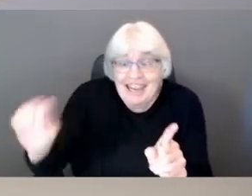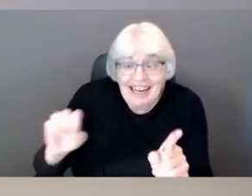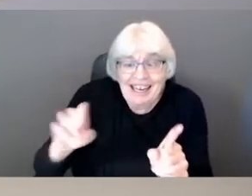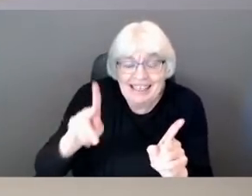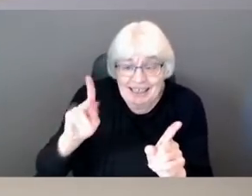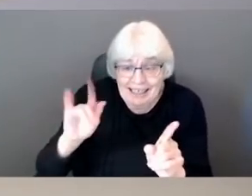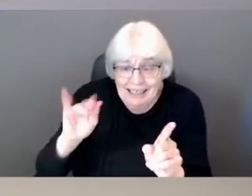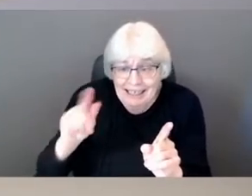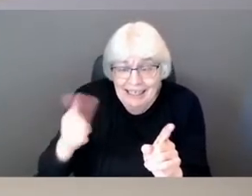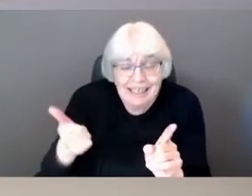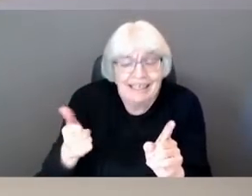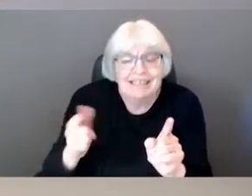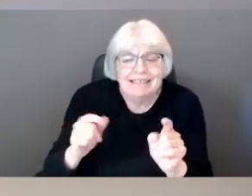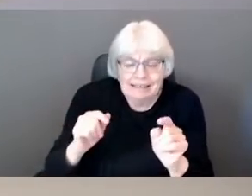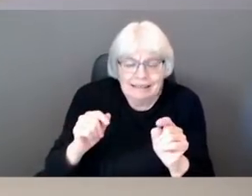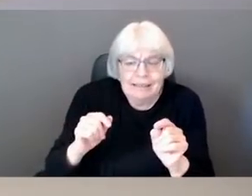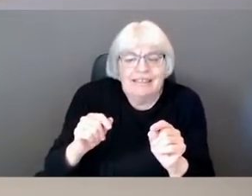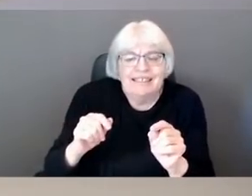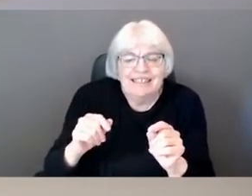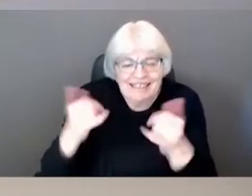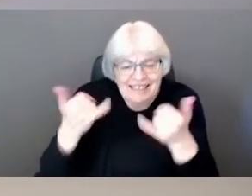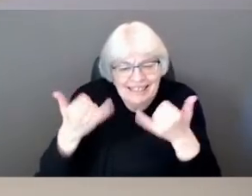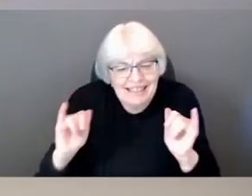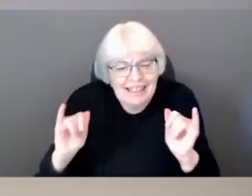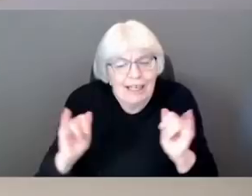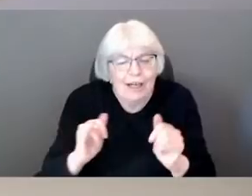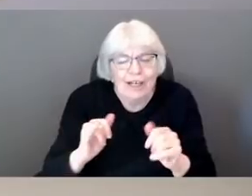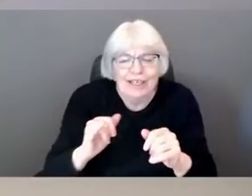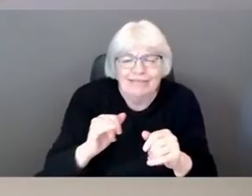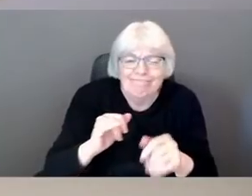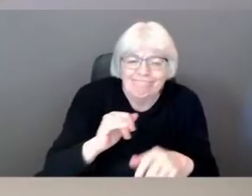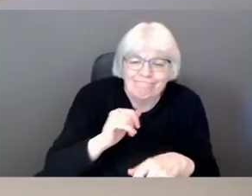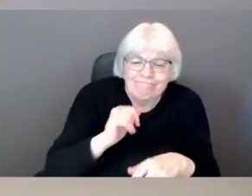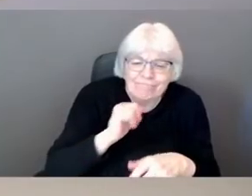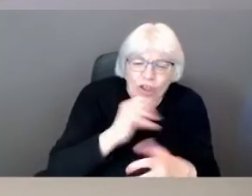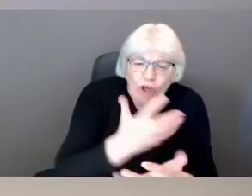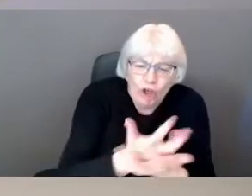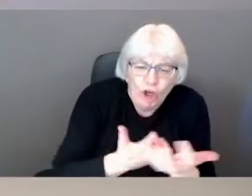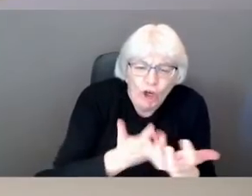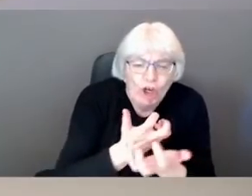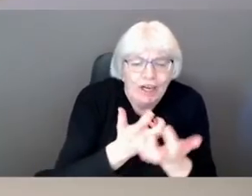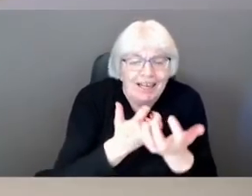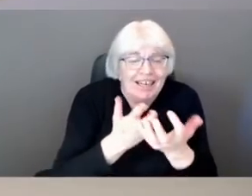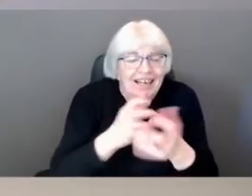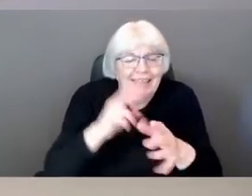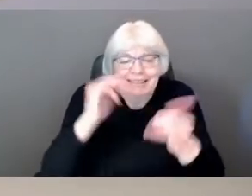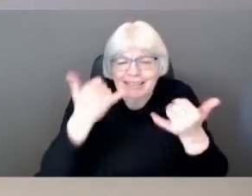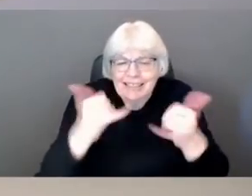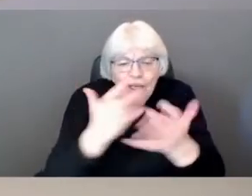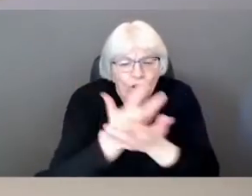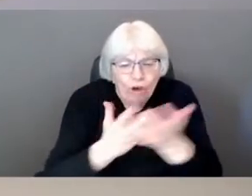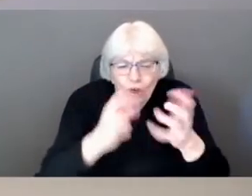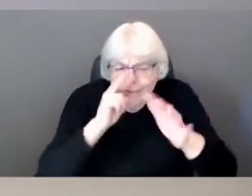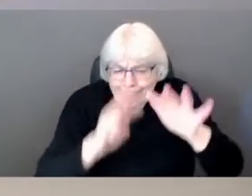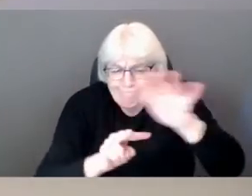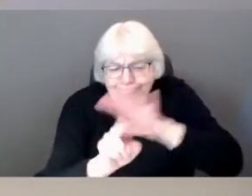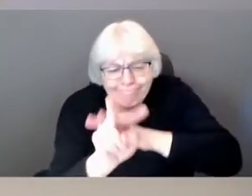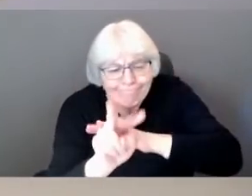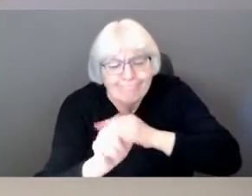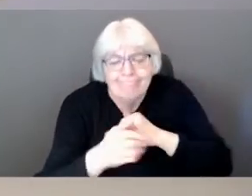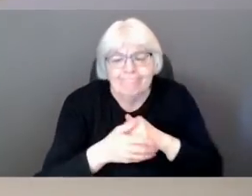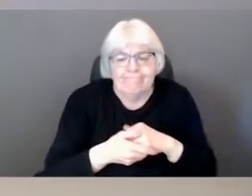again, it's pretty early Yeah. at this point in time. Yeah. And